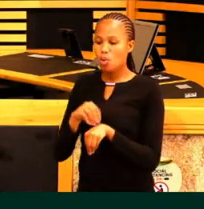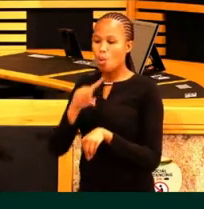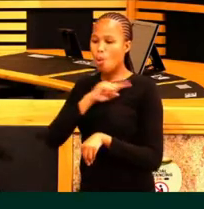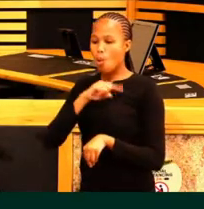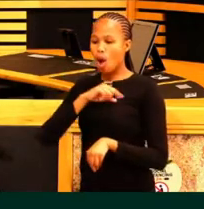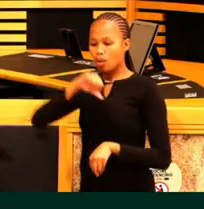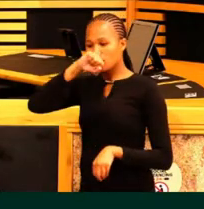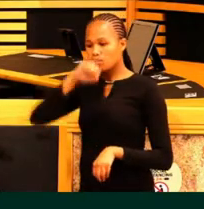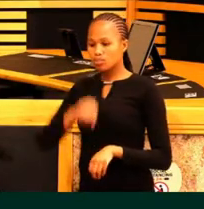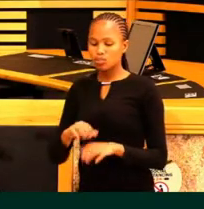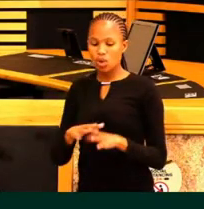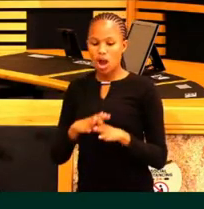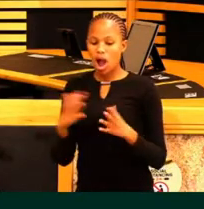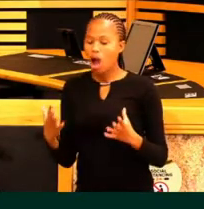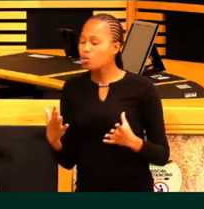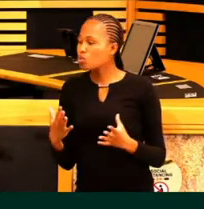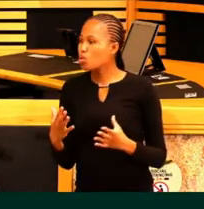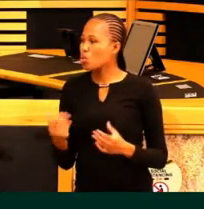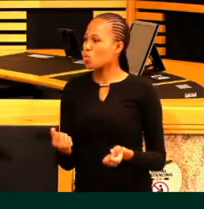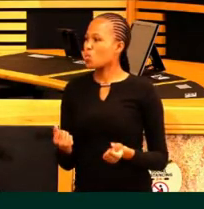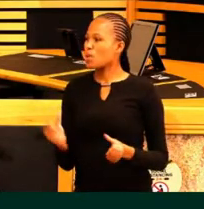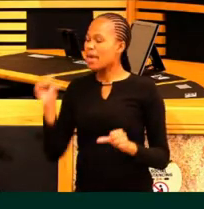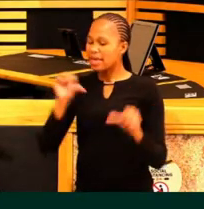a chemical fertilizers